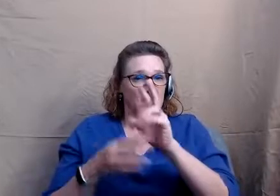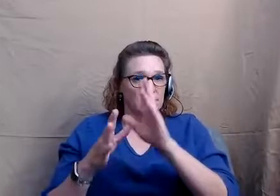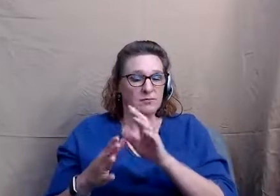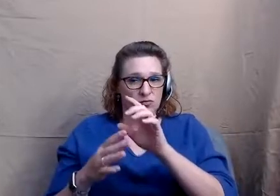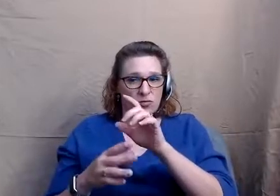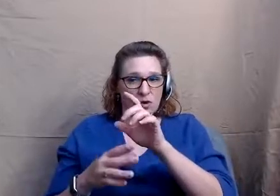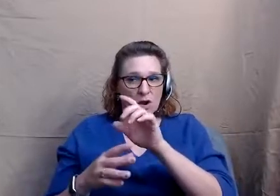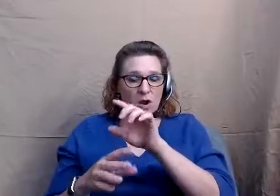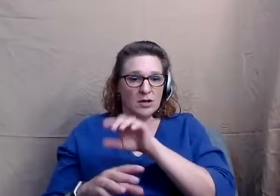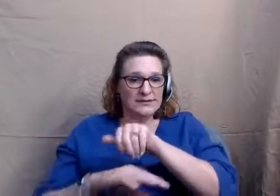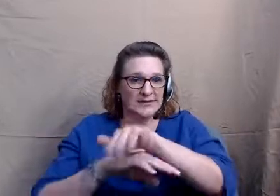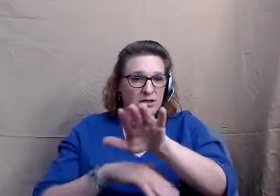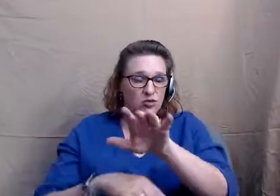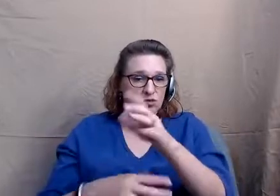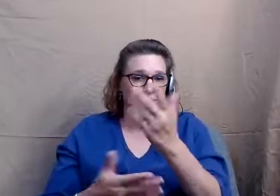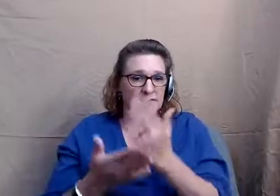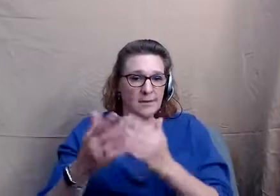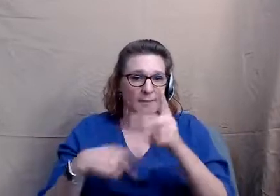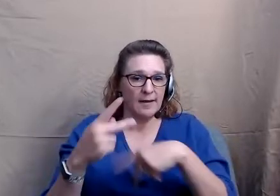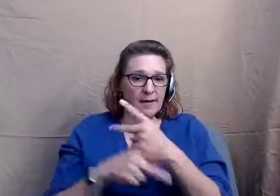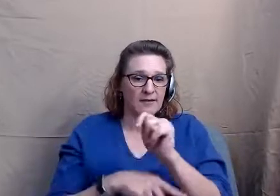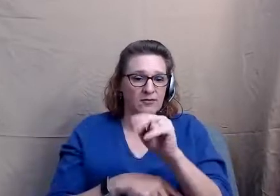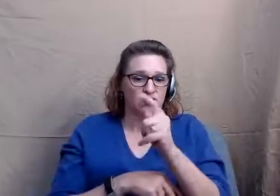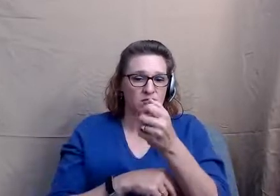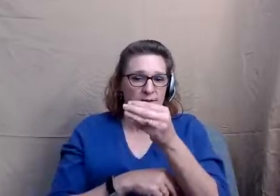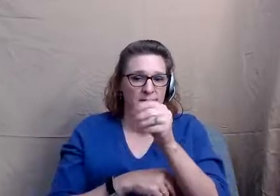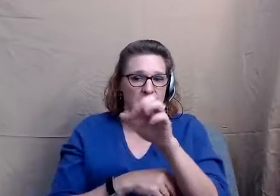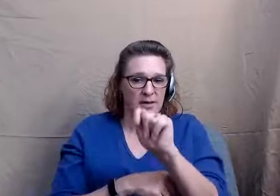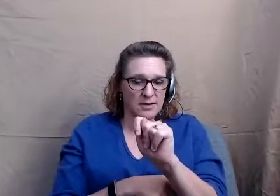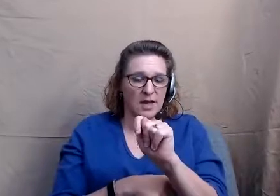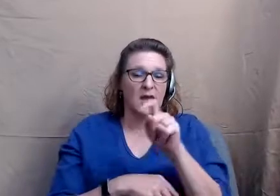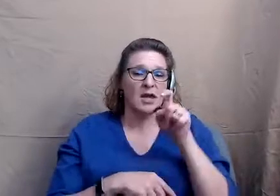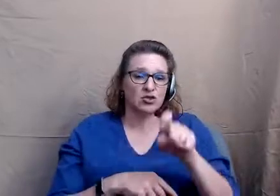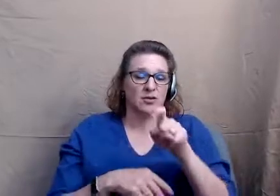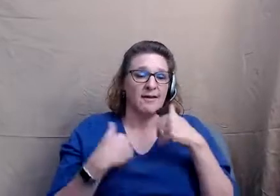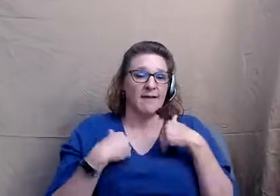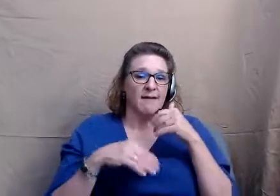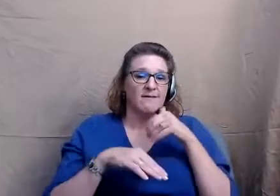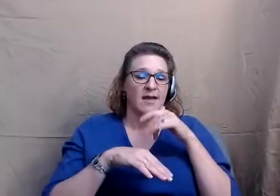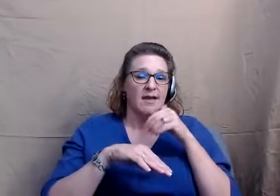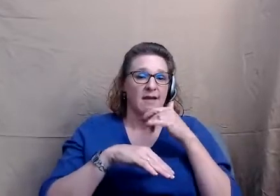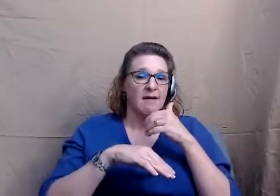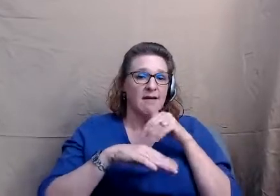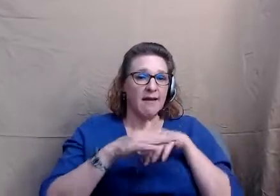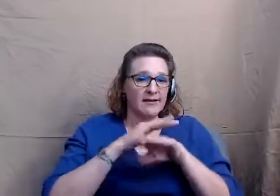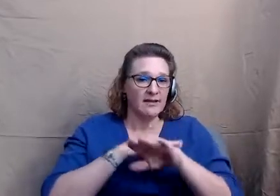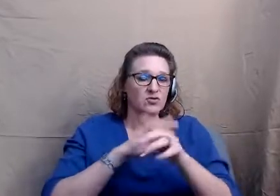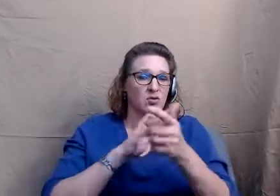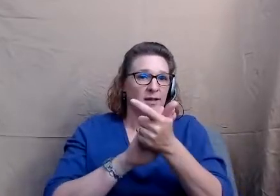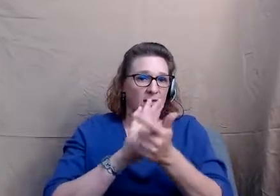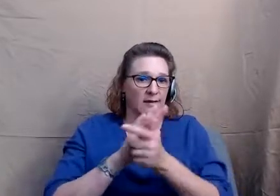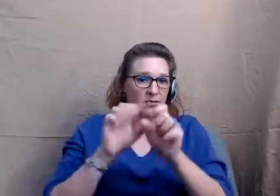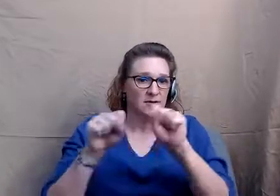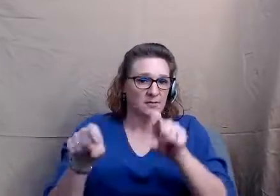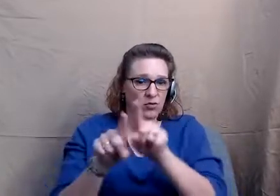is your opinion of the value of these programs, and should they be accessed to the civil legal system as well? The second question that I'm wondering if maybe